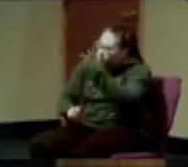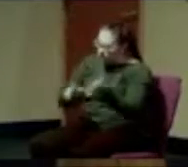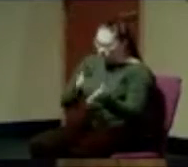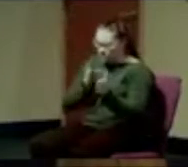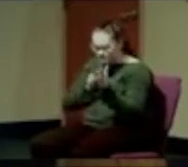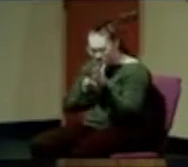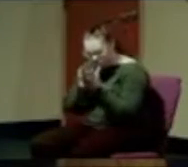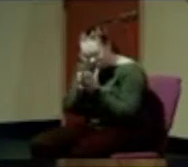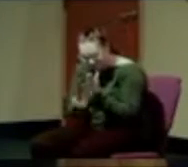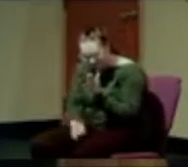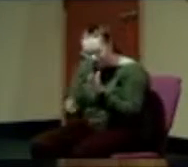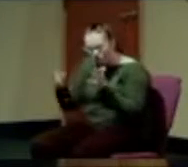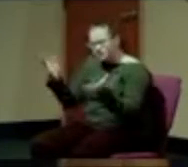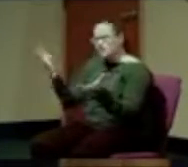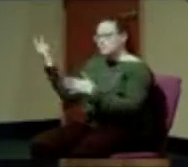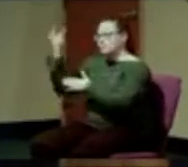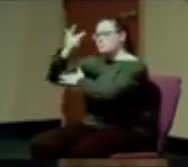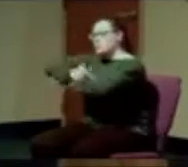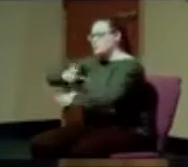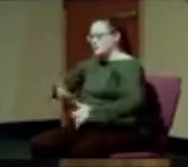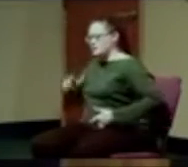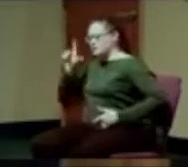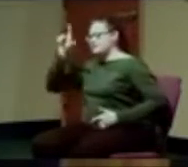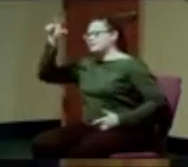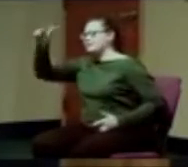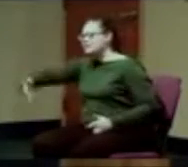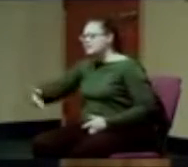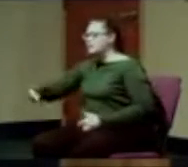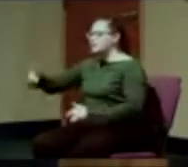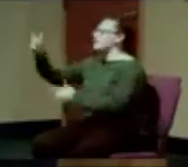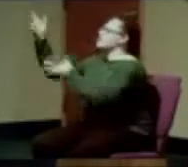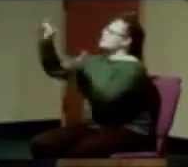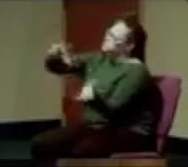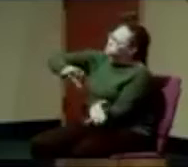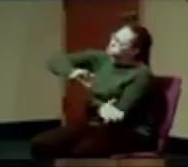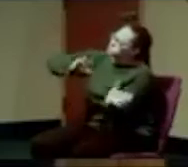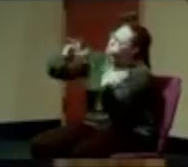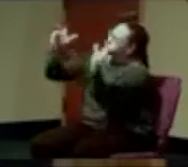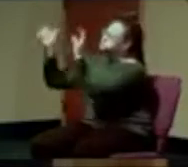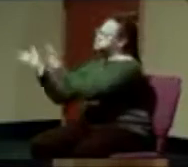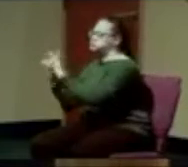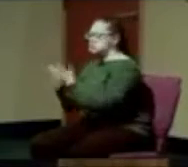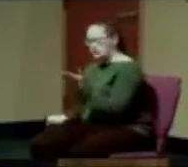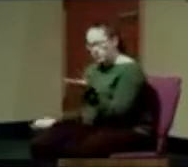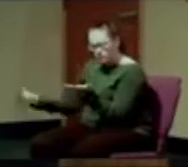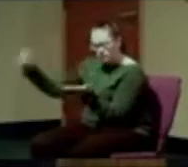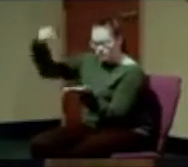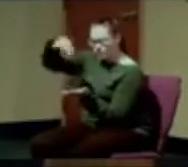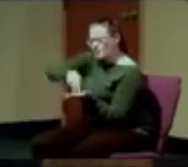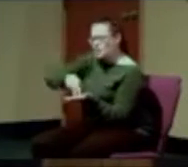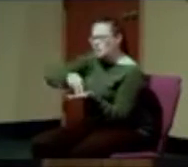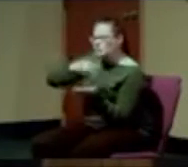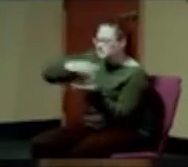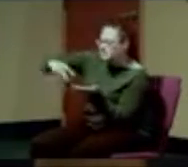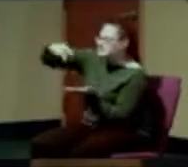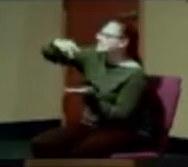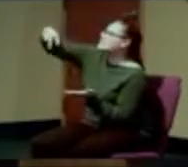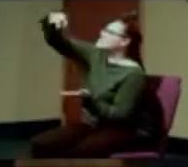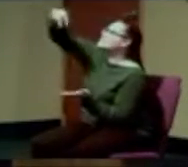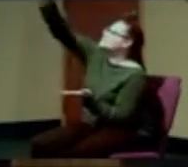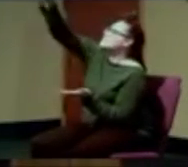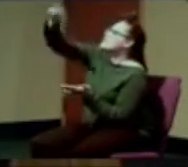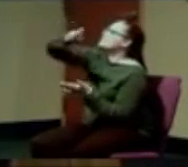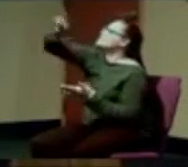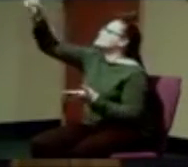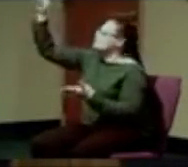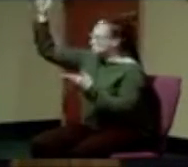how again, but God spoke life back into him. He rose from the dead. He ascended to the right hand of God, where he intercedes for